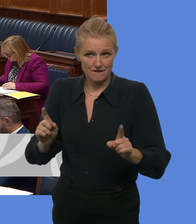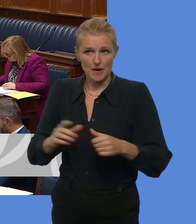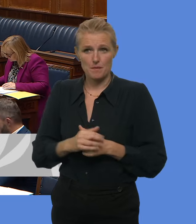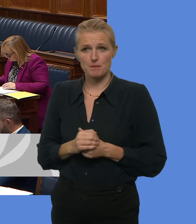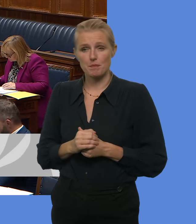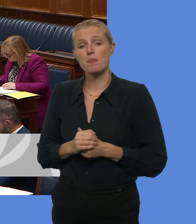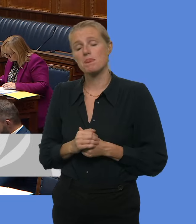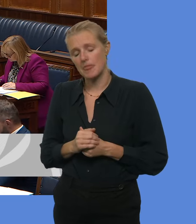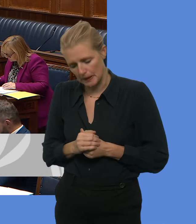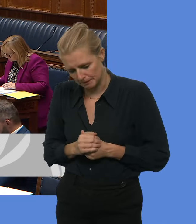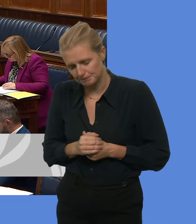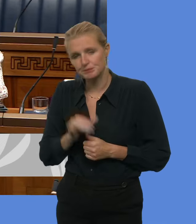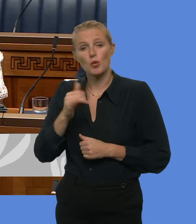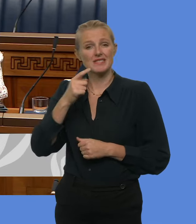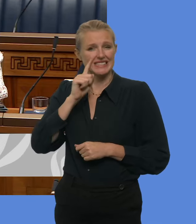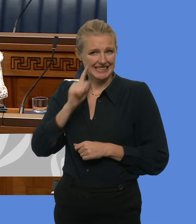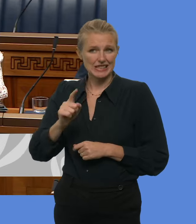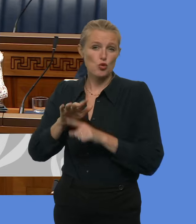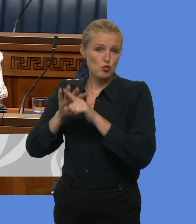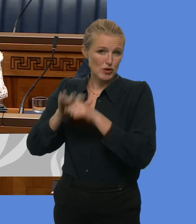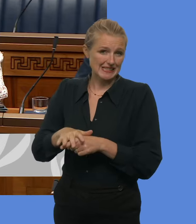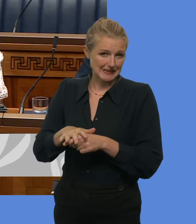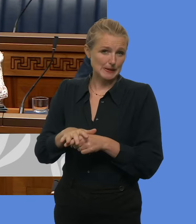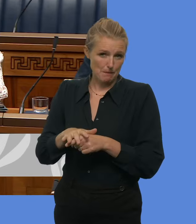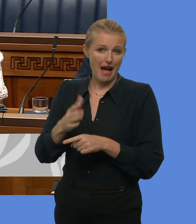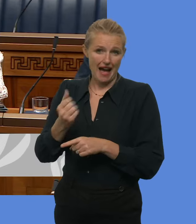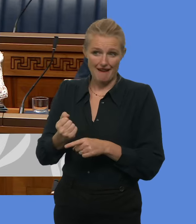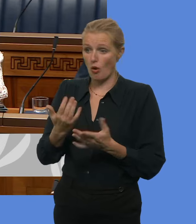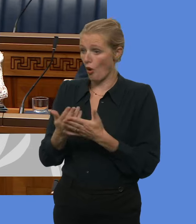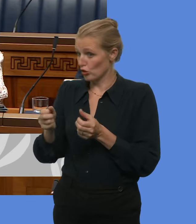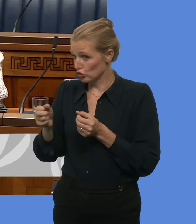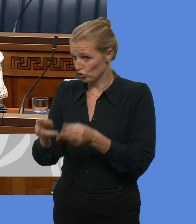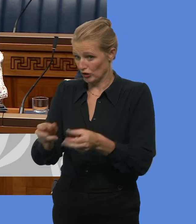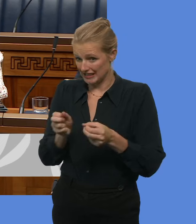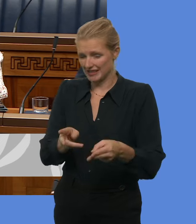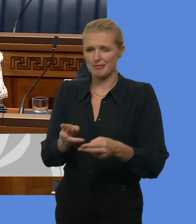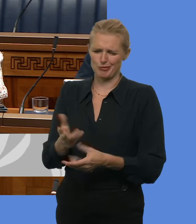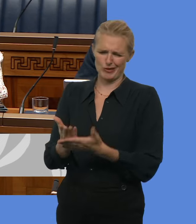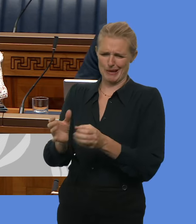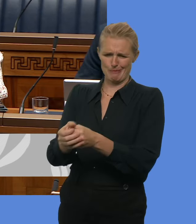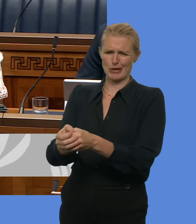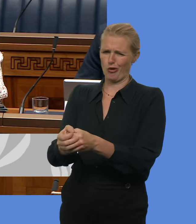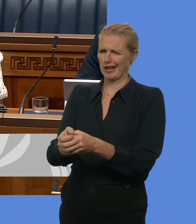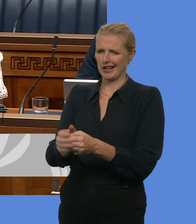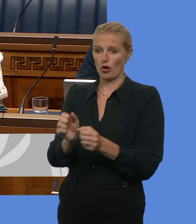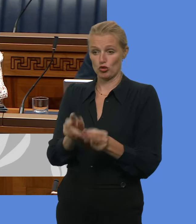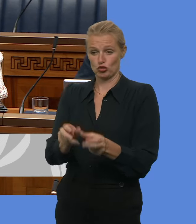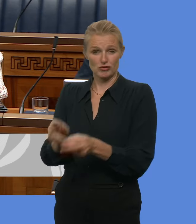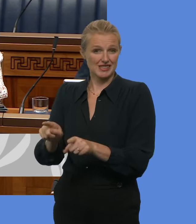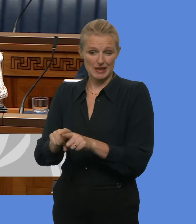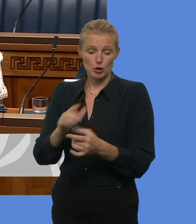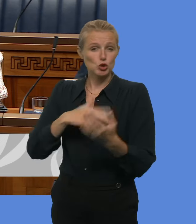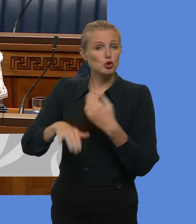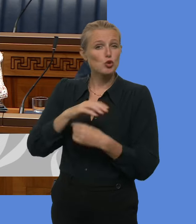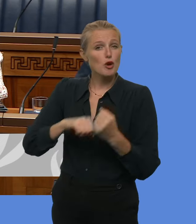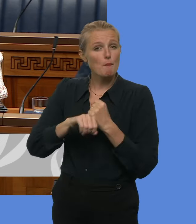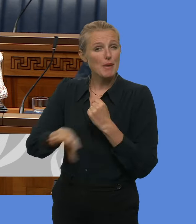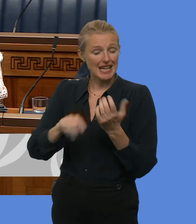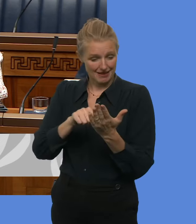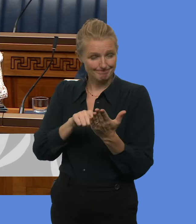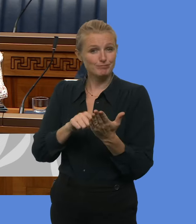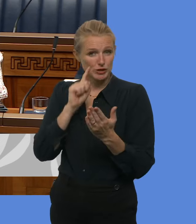And indeed, we've seen racism not just on our streets, albeit by a small minority, but across. We see it on social media, we've seen it played